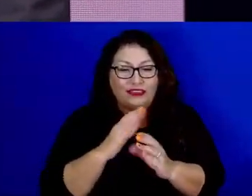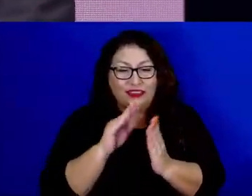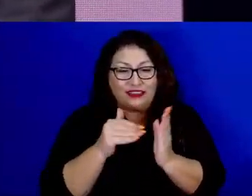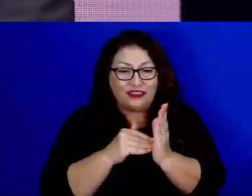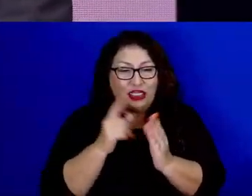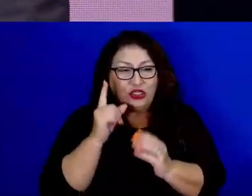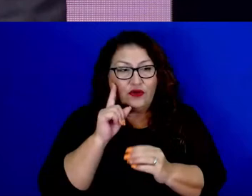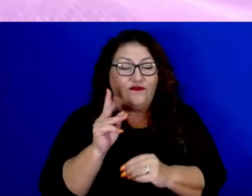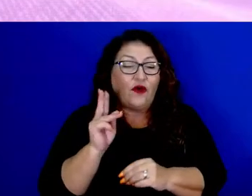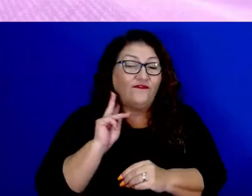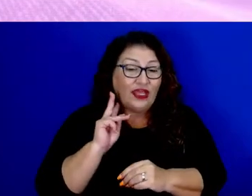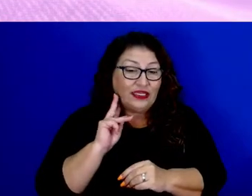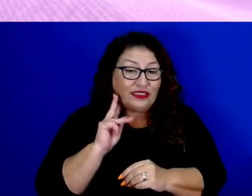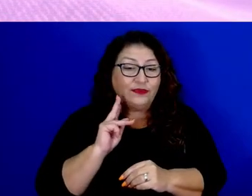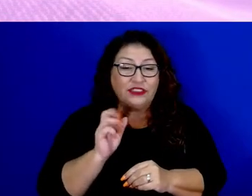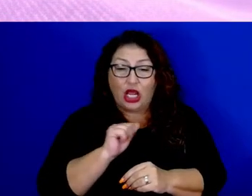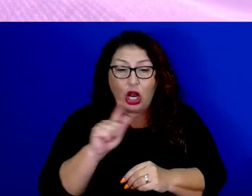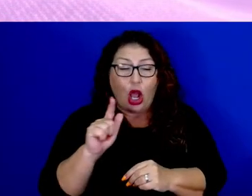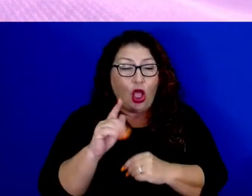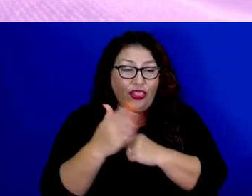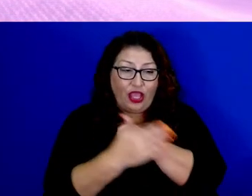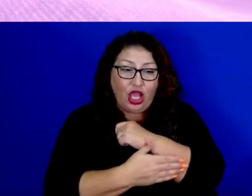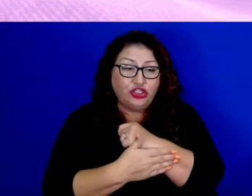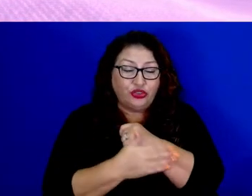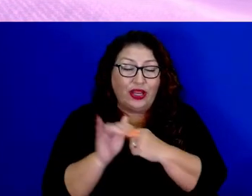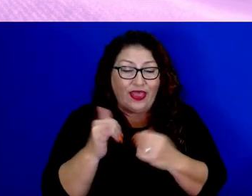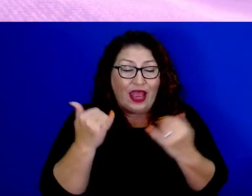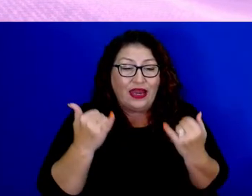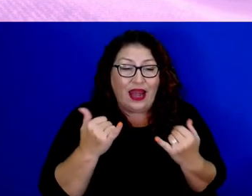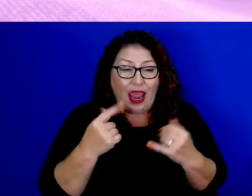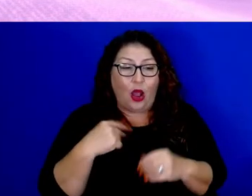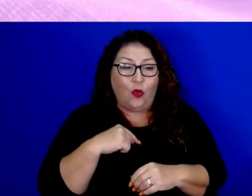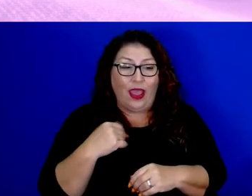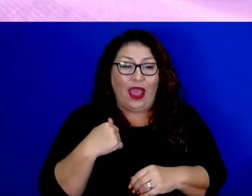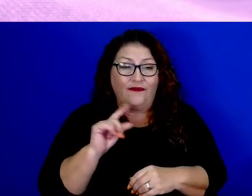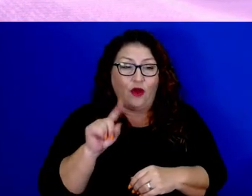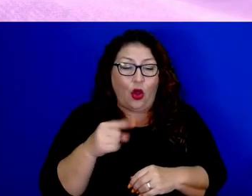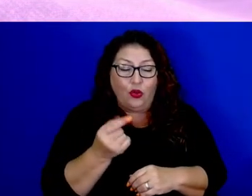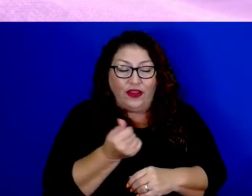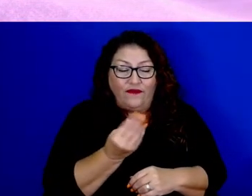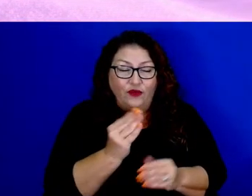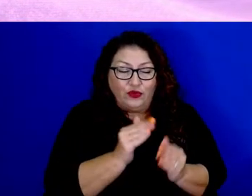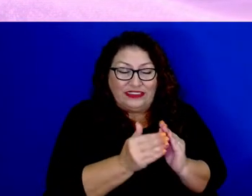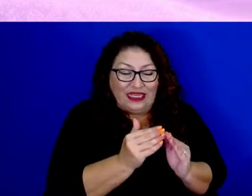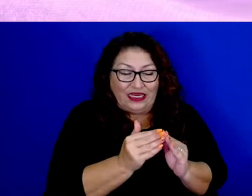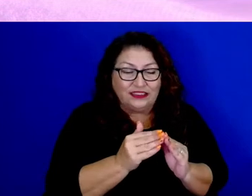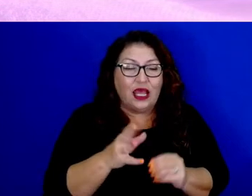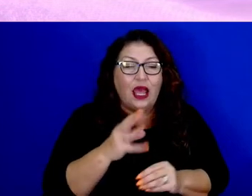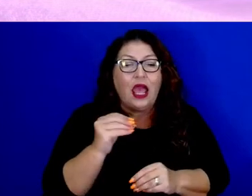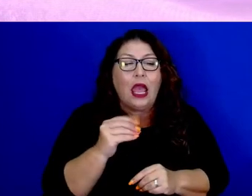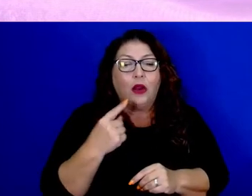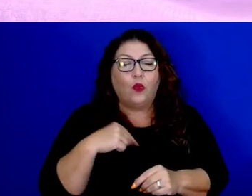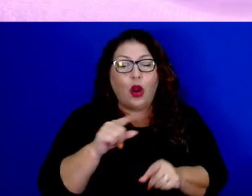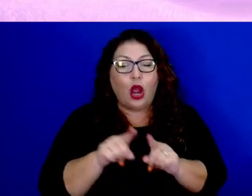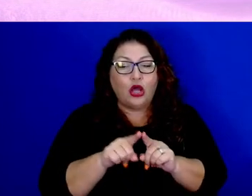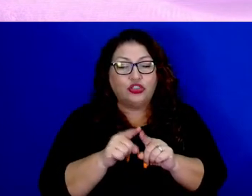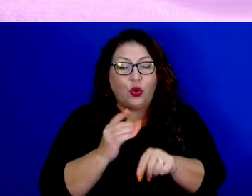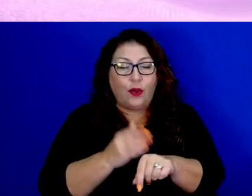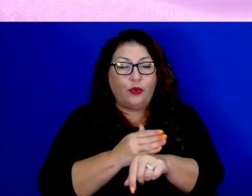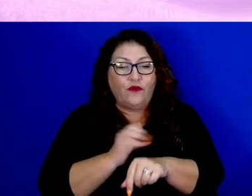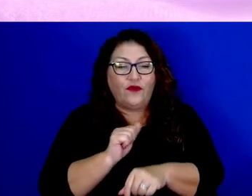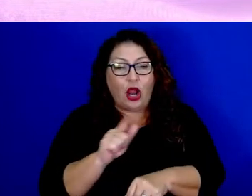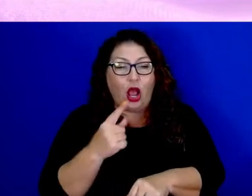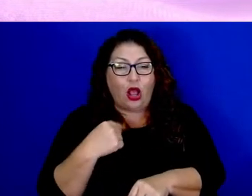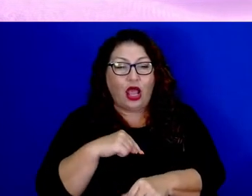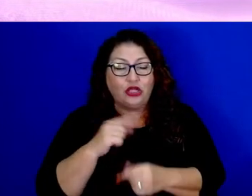the country that now we have only in a couple of cities. And we are also improving all our services and tools